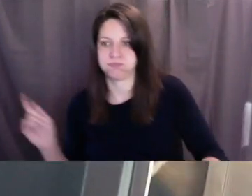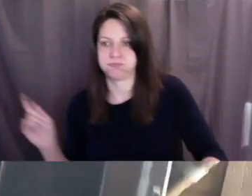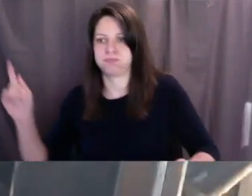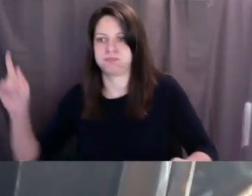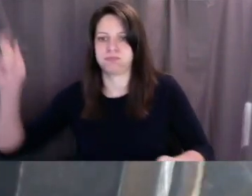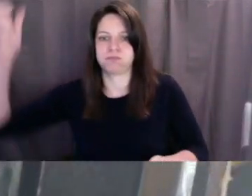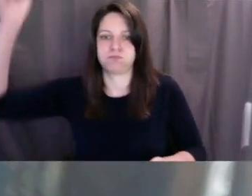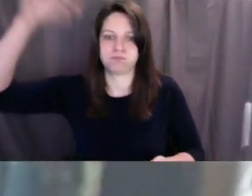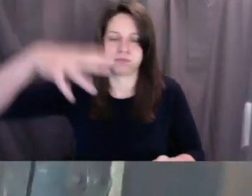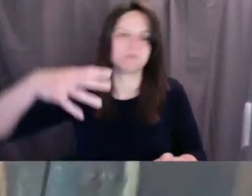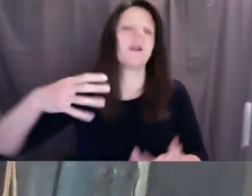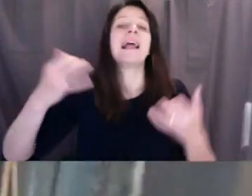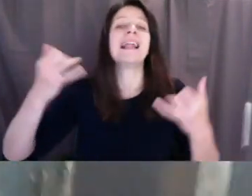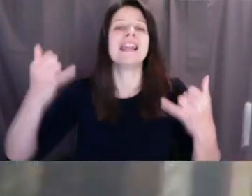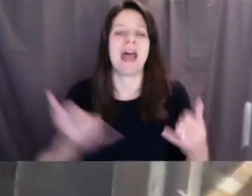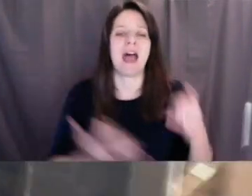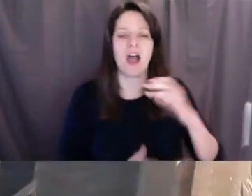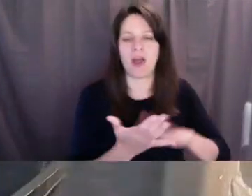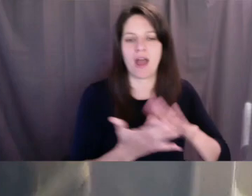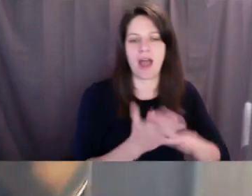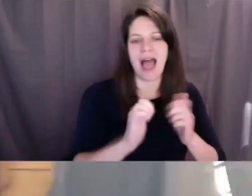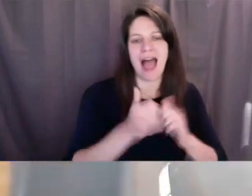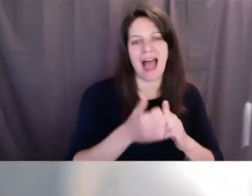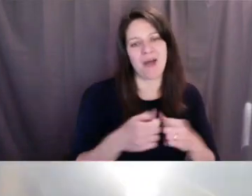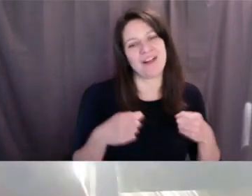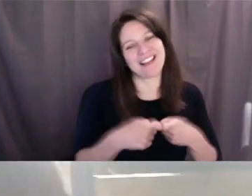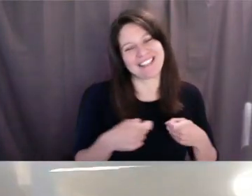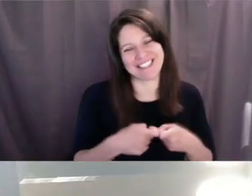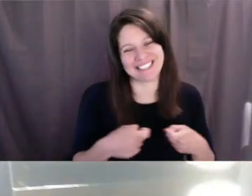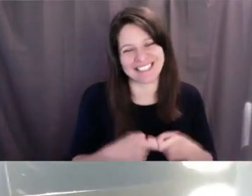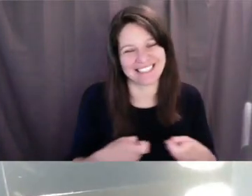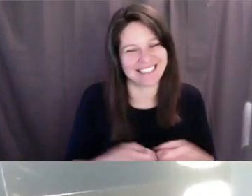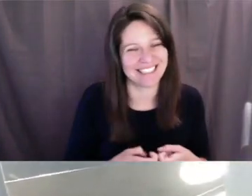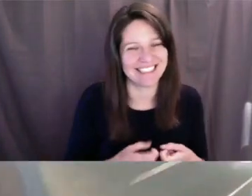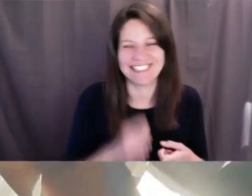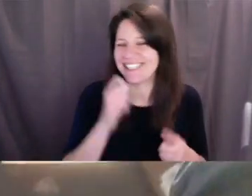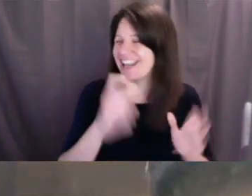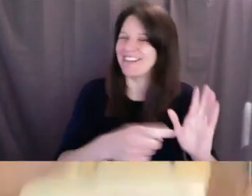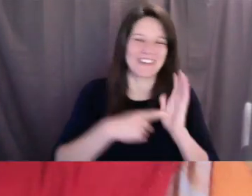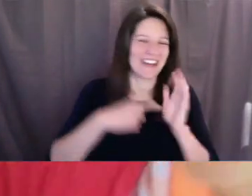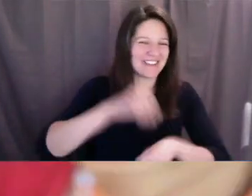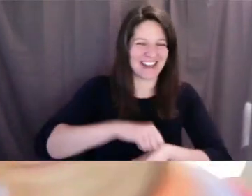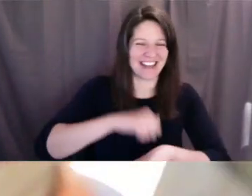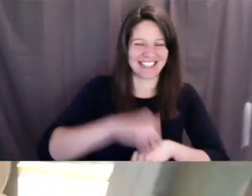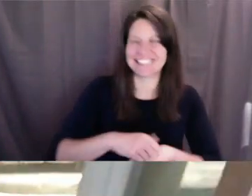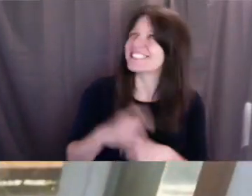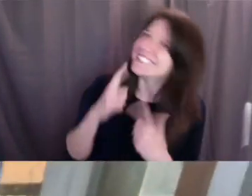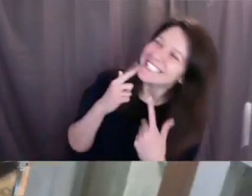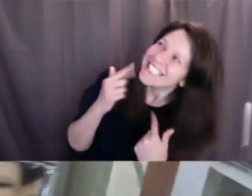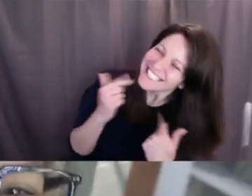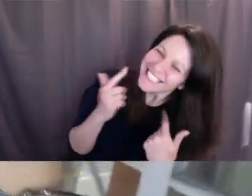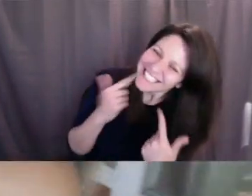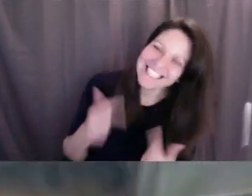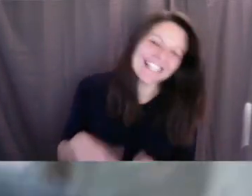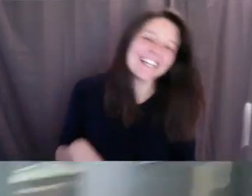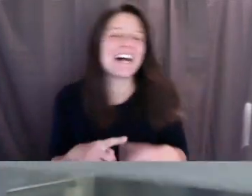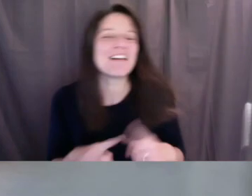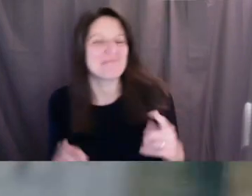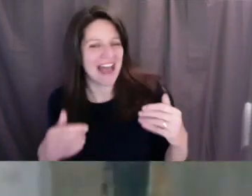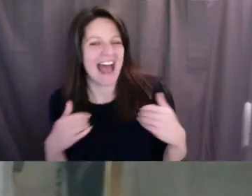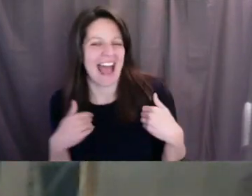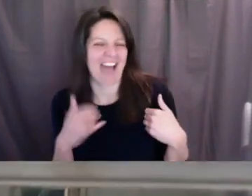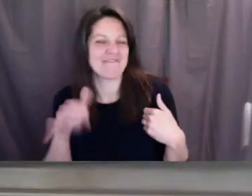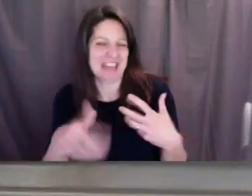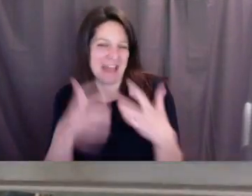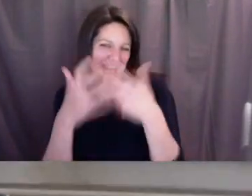up, now we have it and it's an electric clock, so we no longer need to lift a box of rocks up and down every day. But we